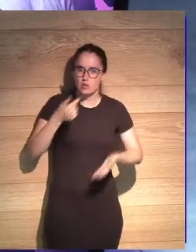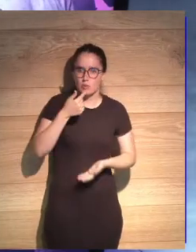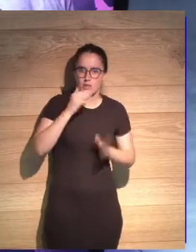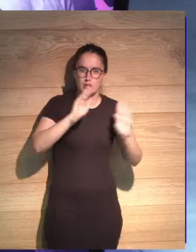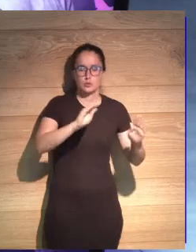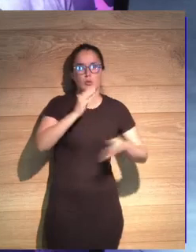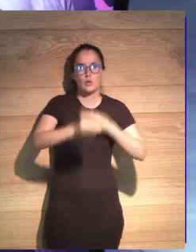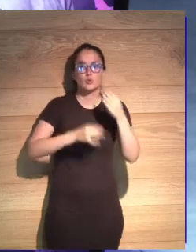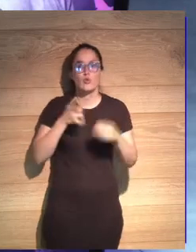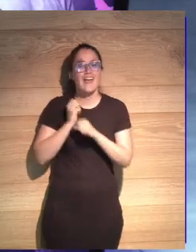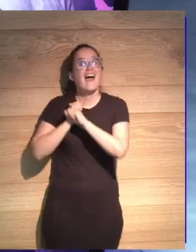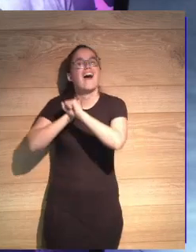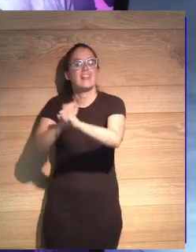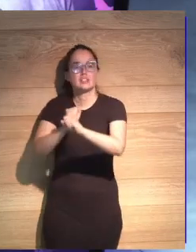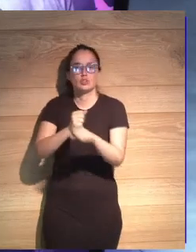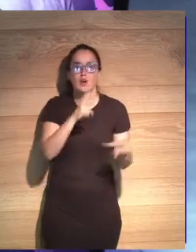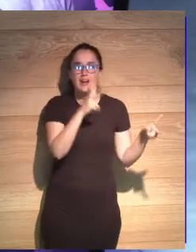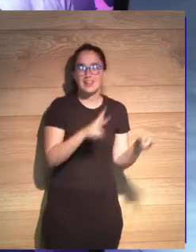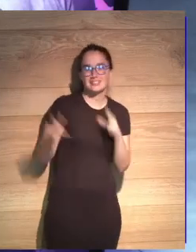course,